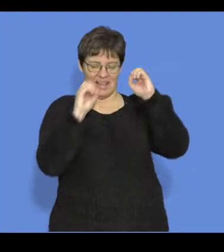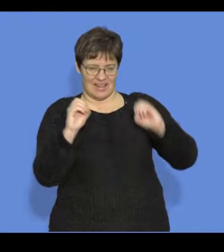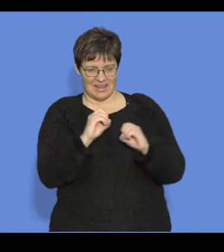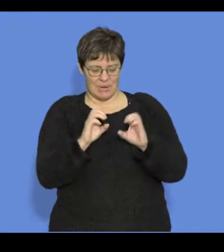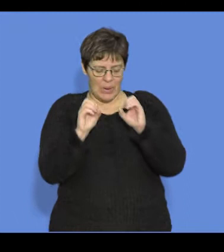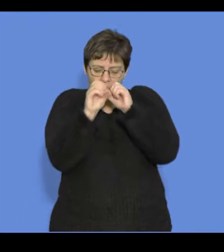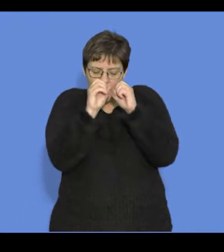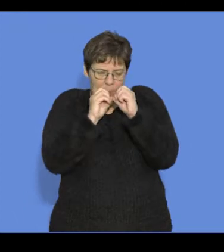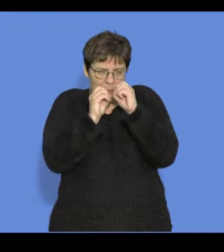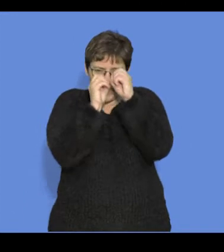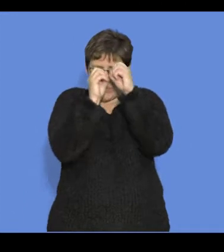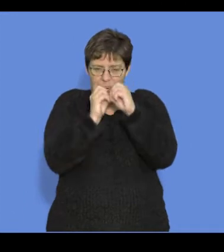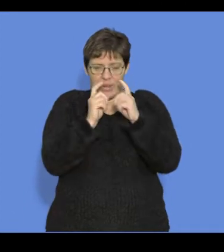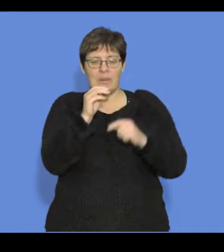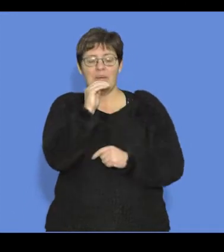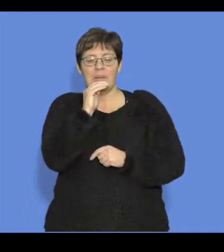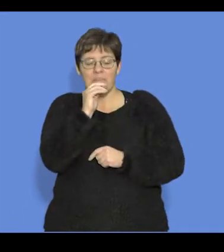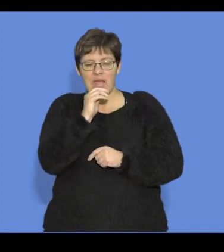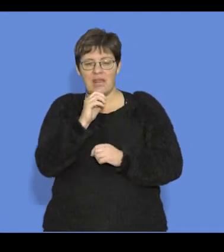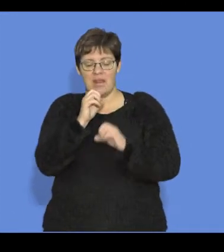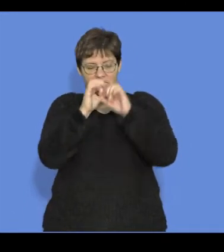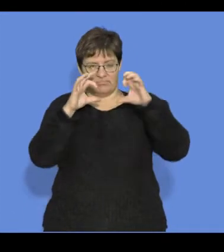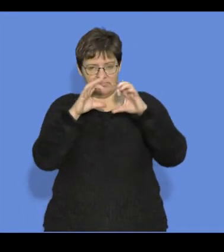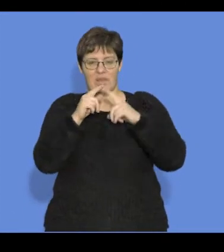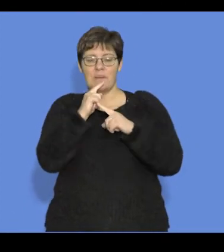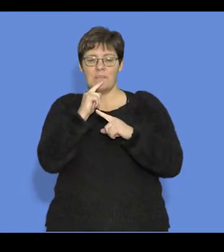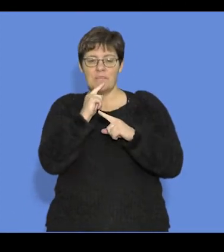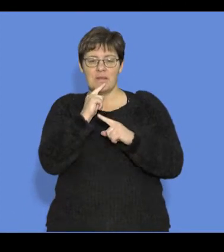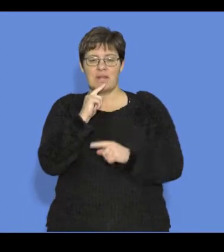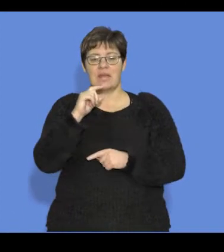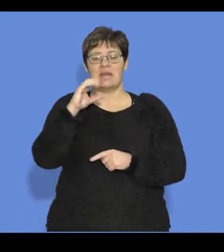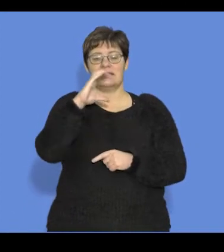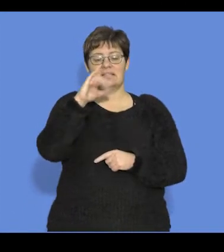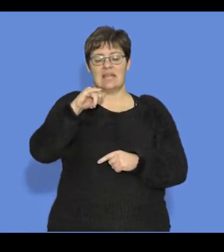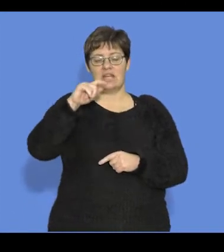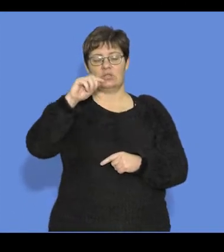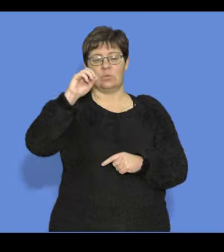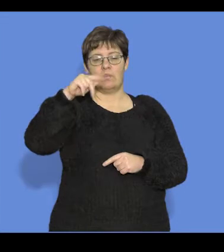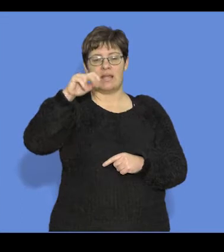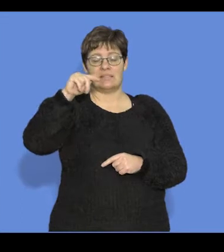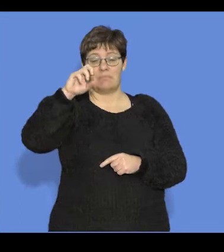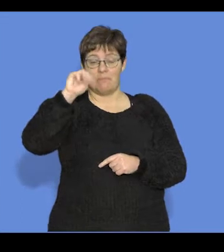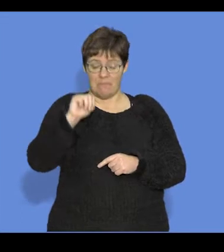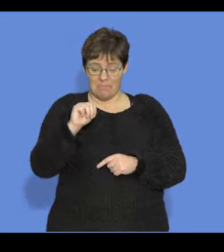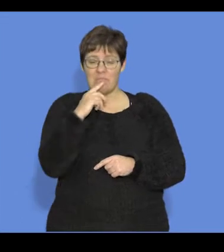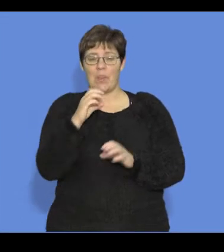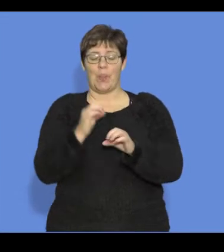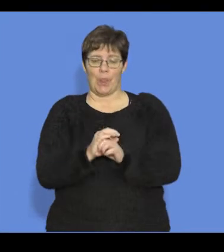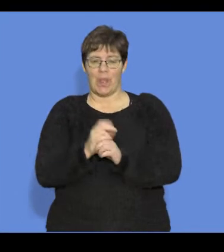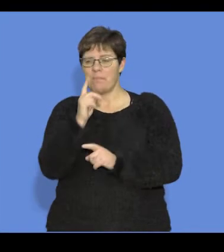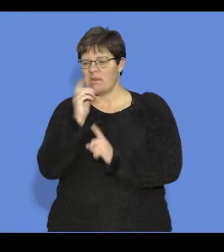meaning the nuclei are quite large and the amount of cytoplasm is actually quite small. That's a